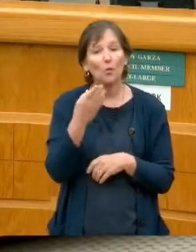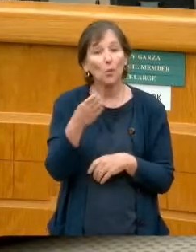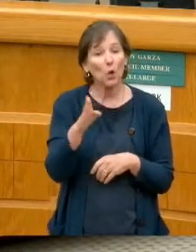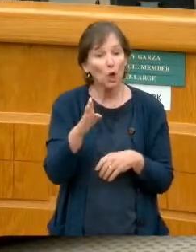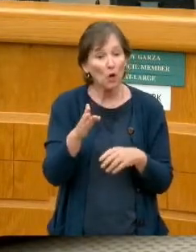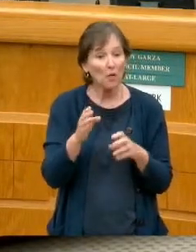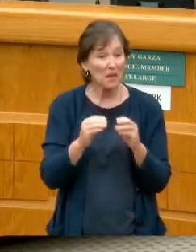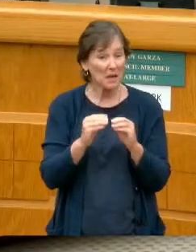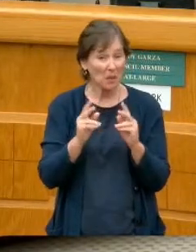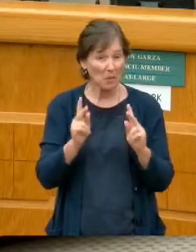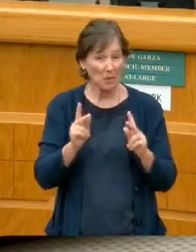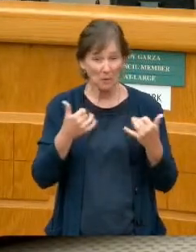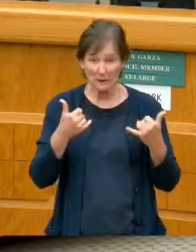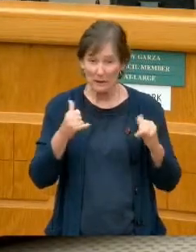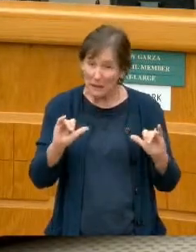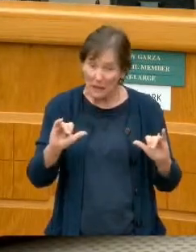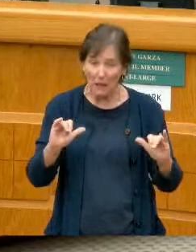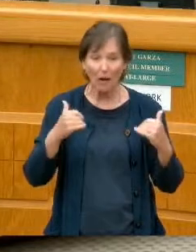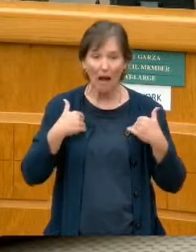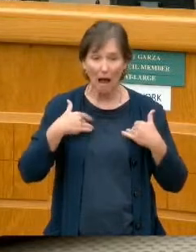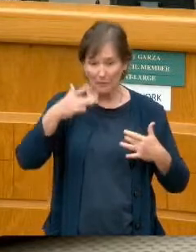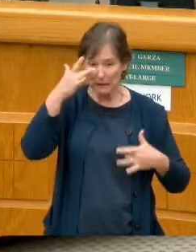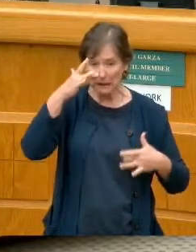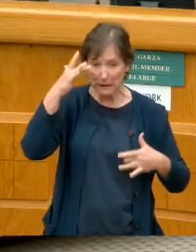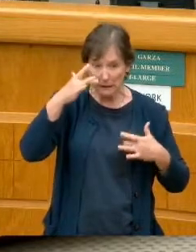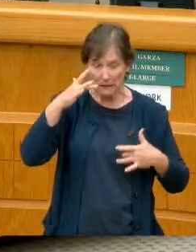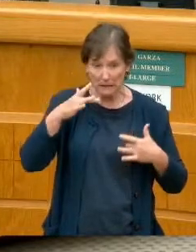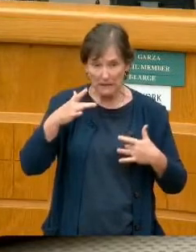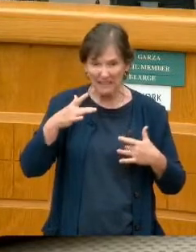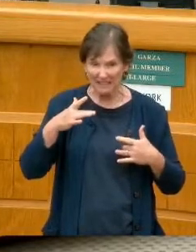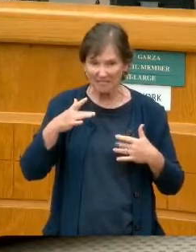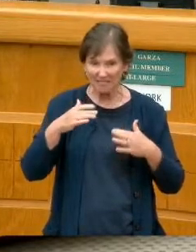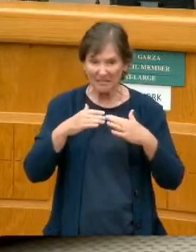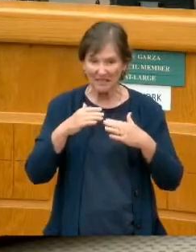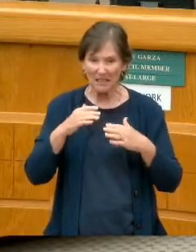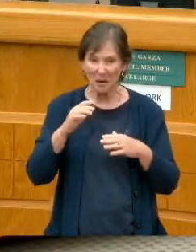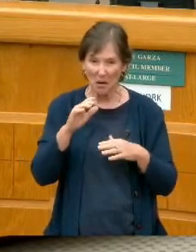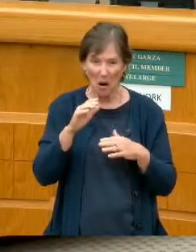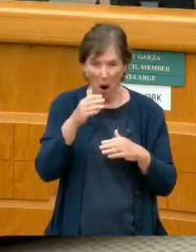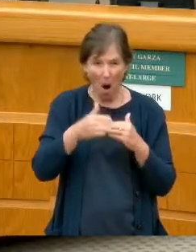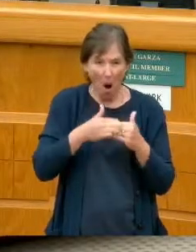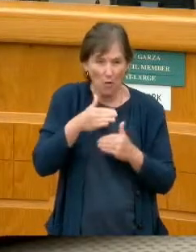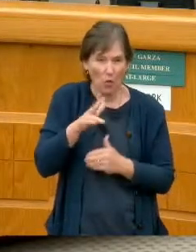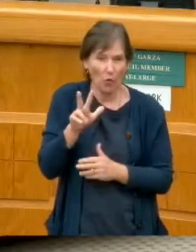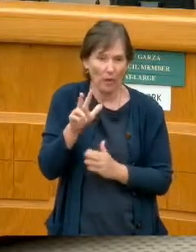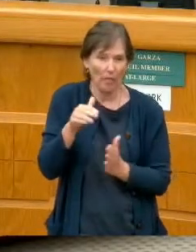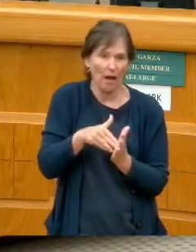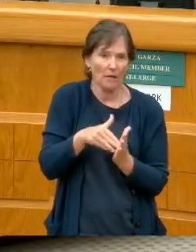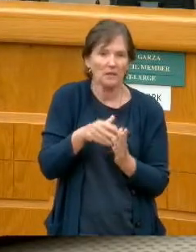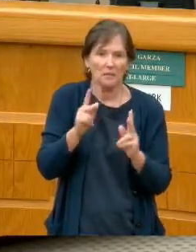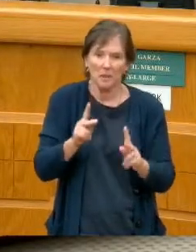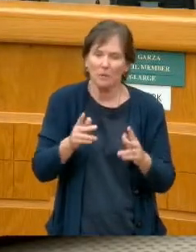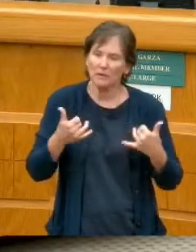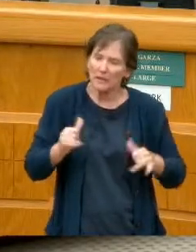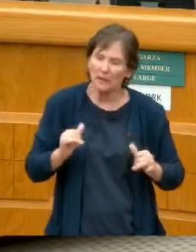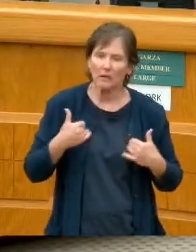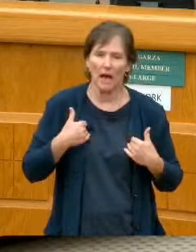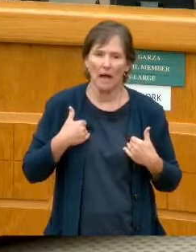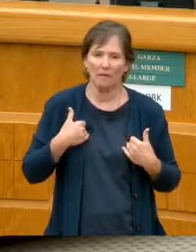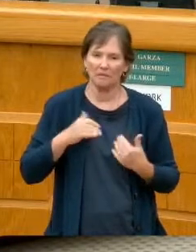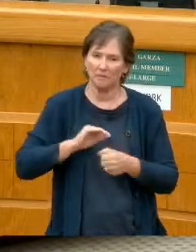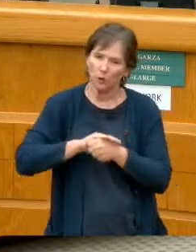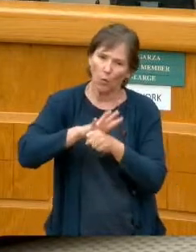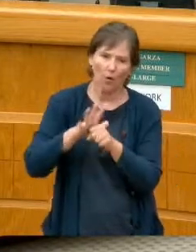pretty significant, right? It's just under 3,000 persons are still in that positive state of COVID.